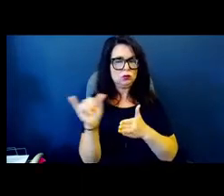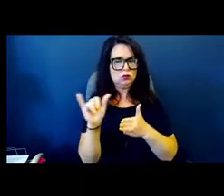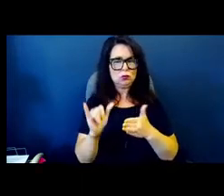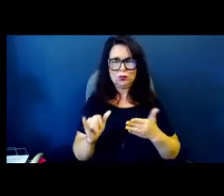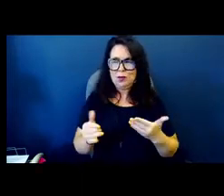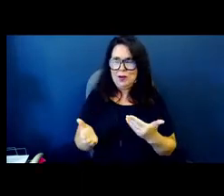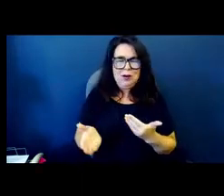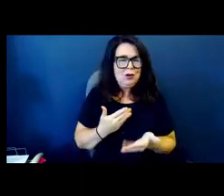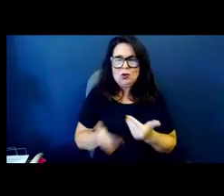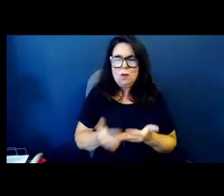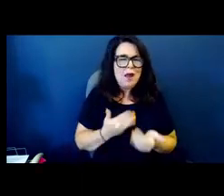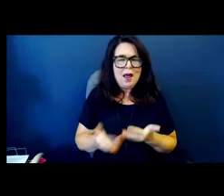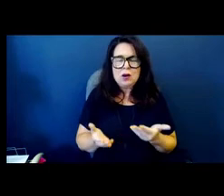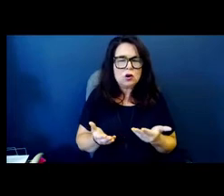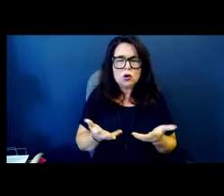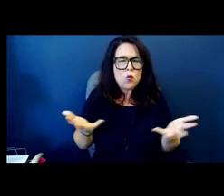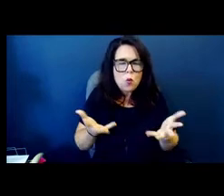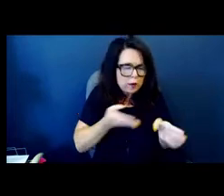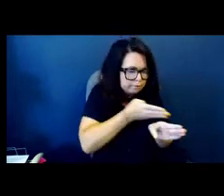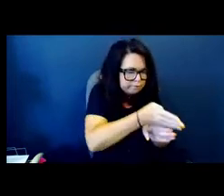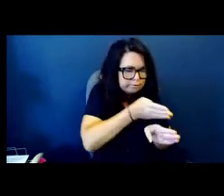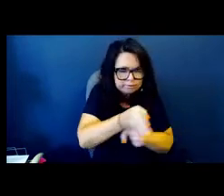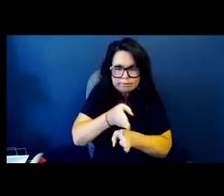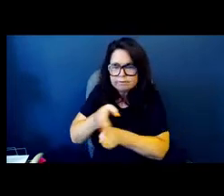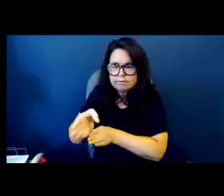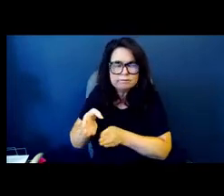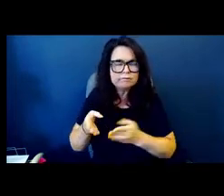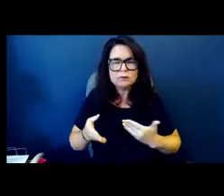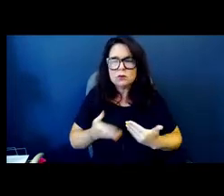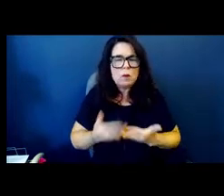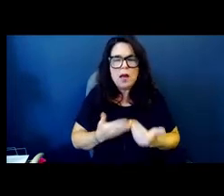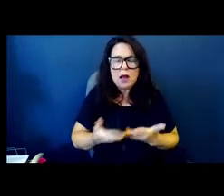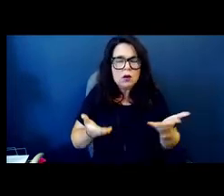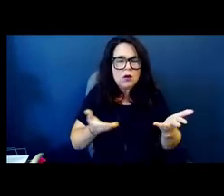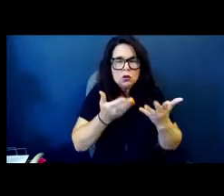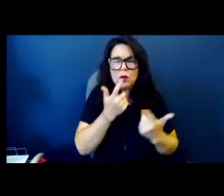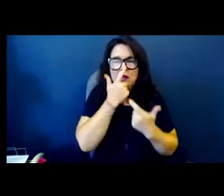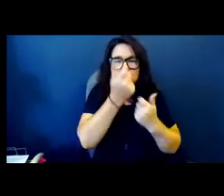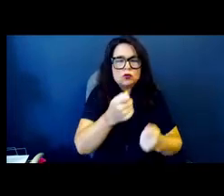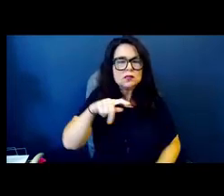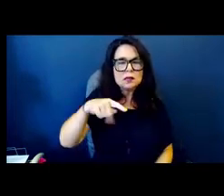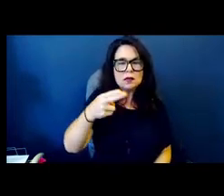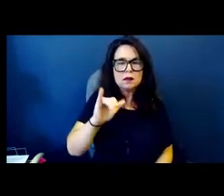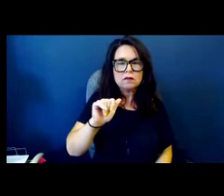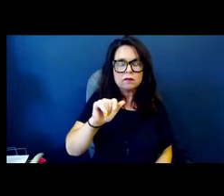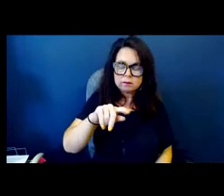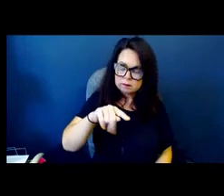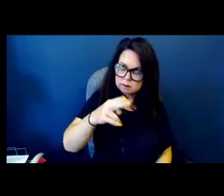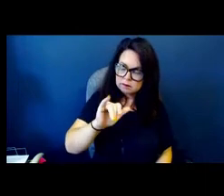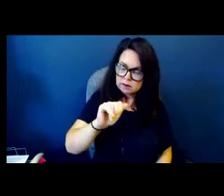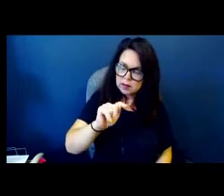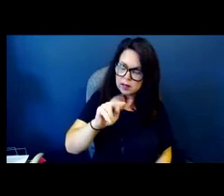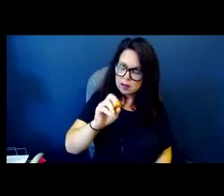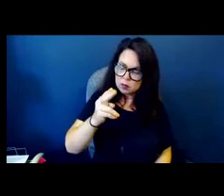what industry is. If you're interested in philanthropy, if you're interested in education, if